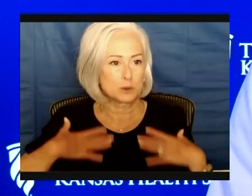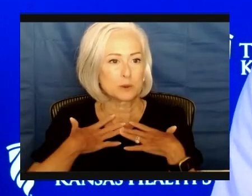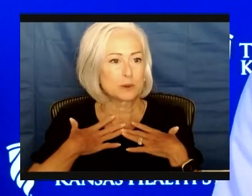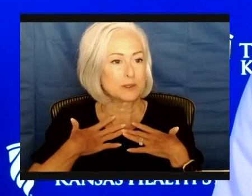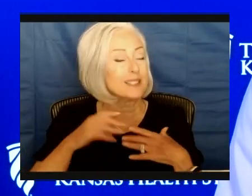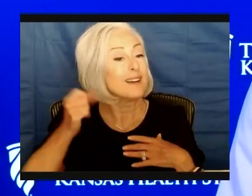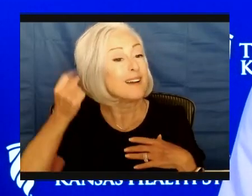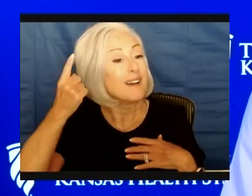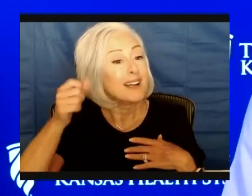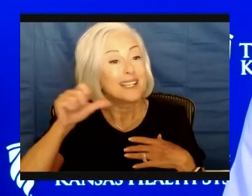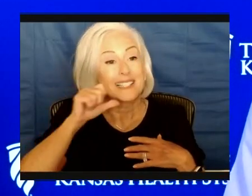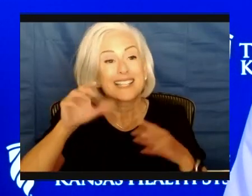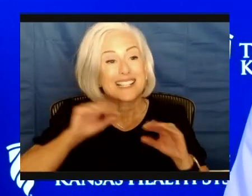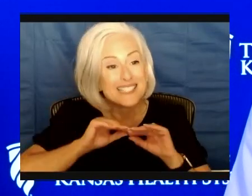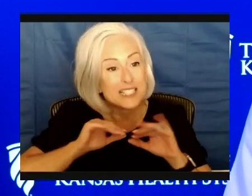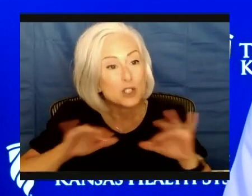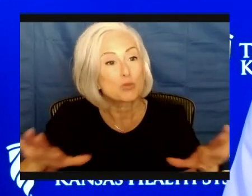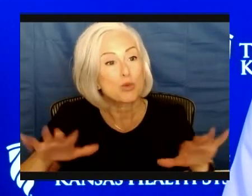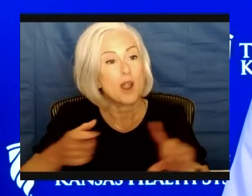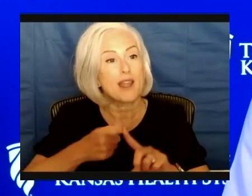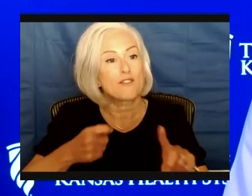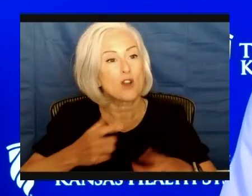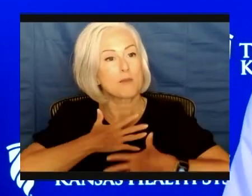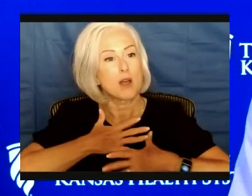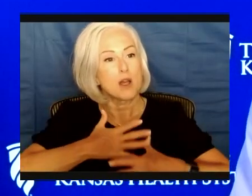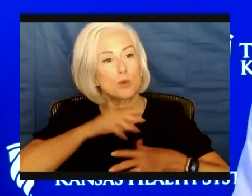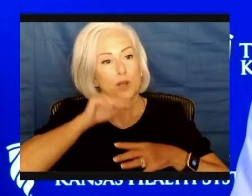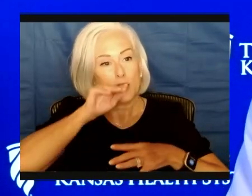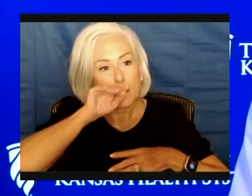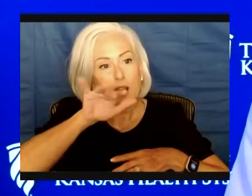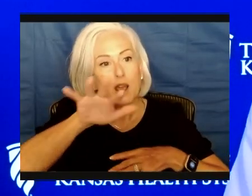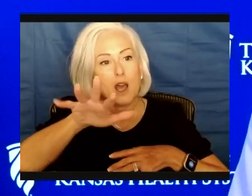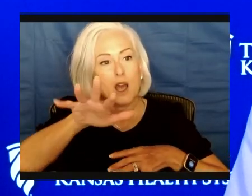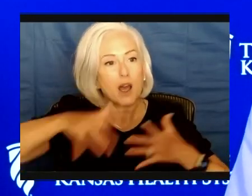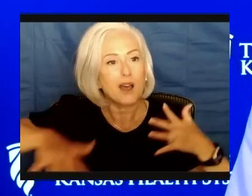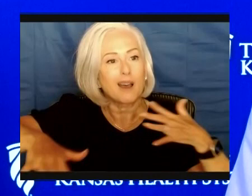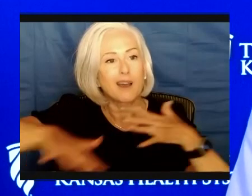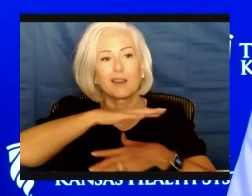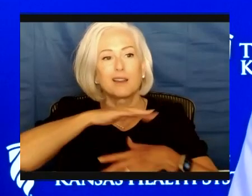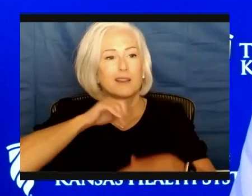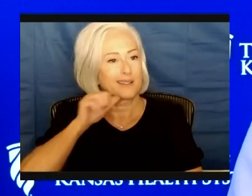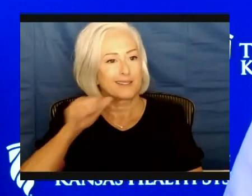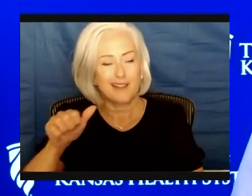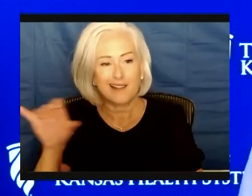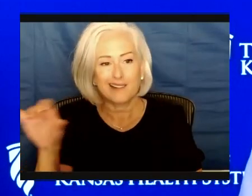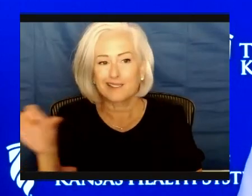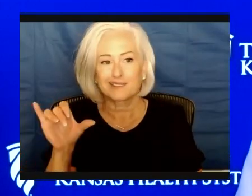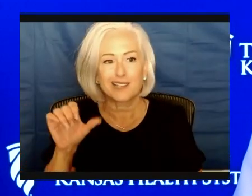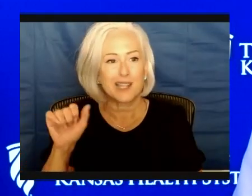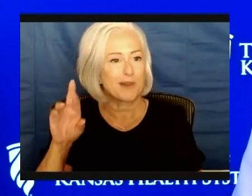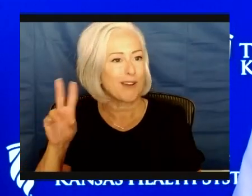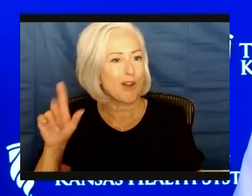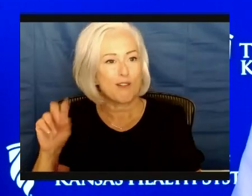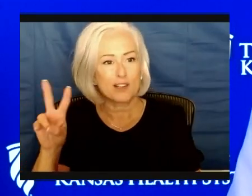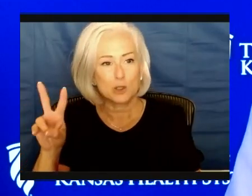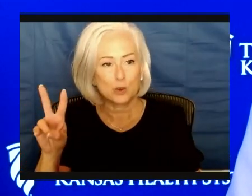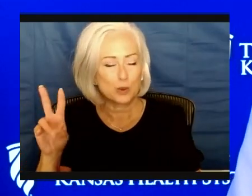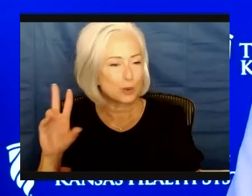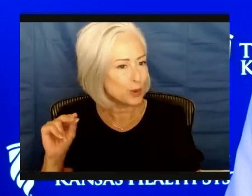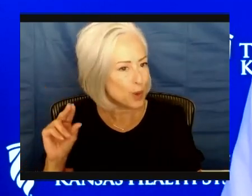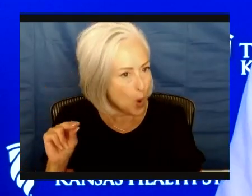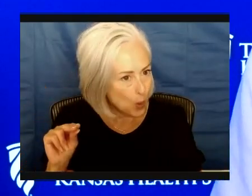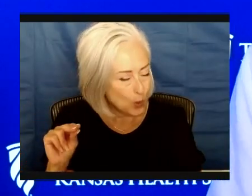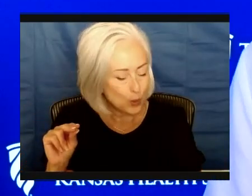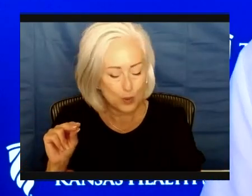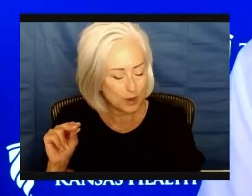through respiratory droplets or the respiratory system per se, like SARS-CoV-2 is. Certainly there can be some respiratory spread, but